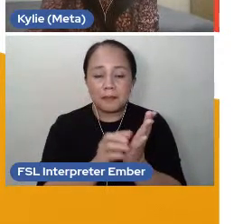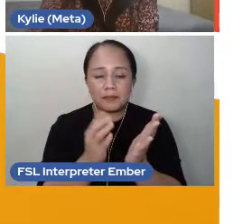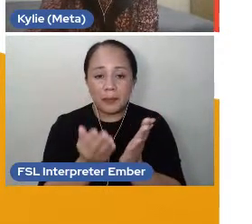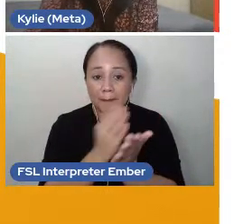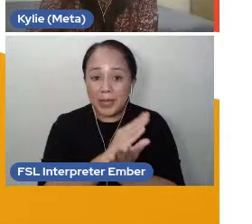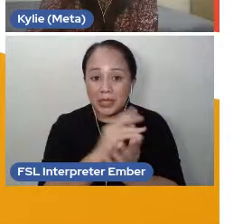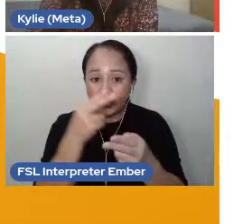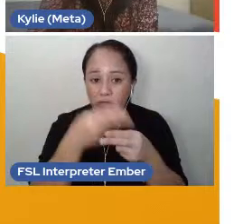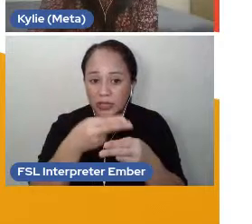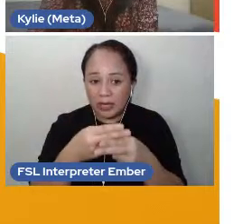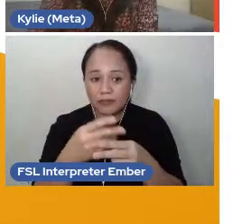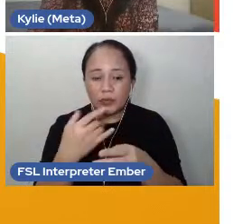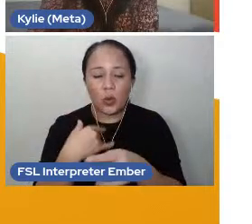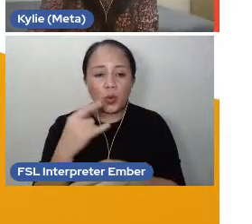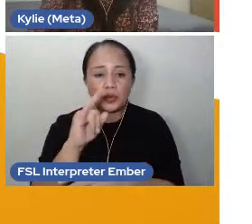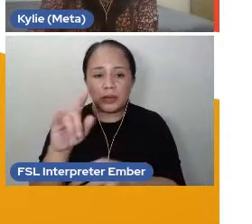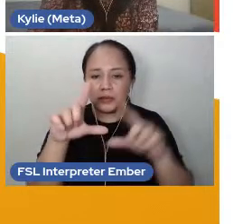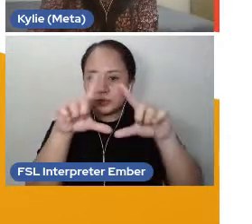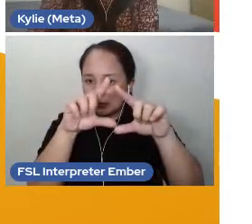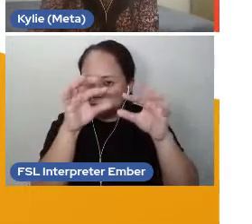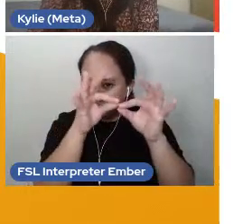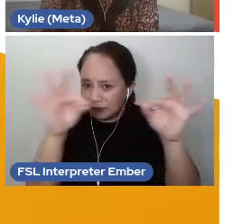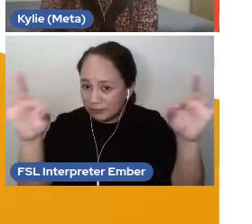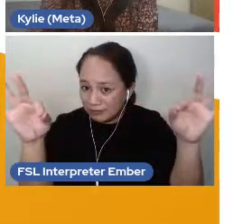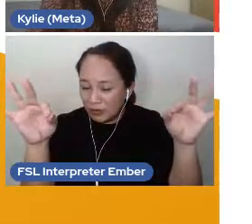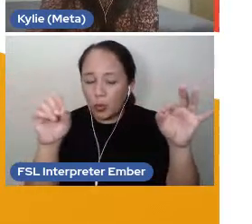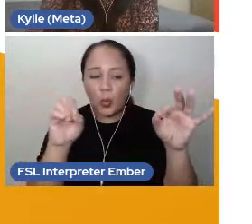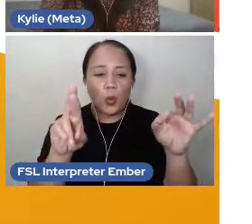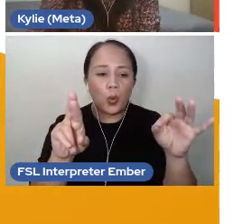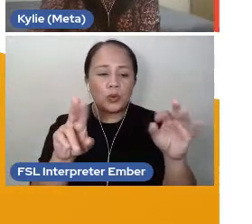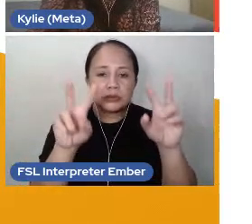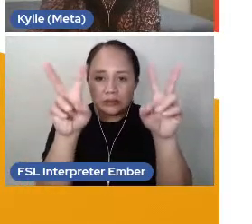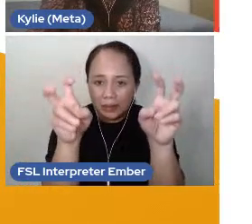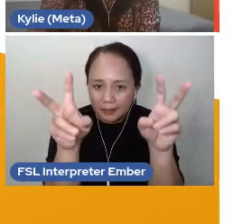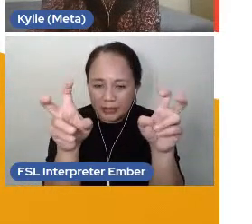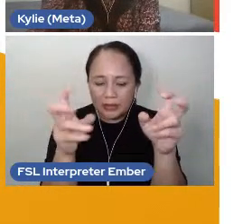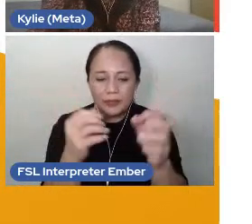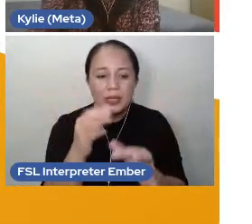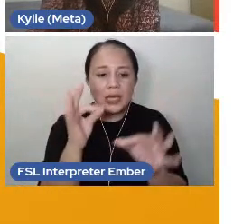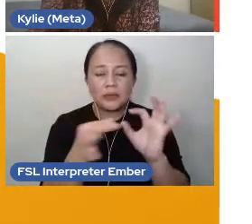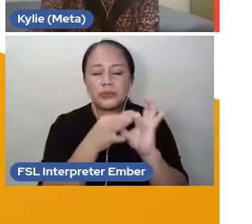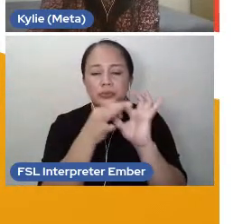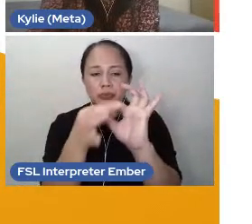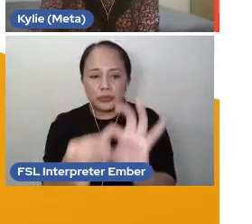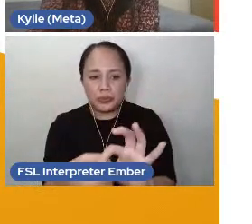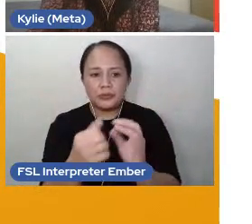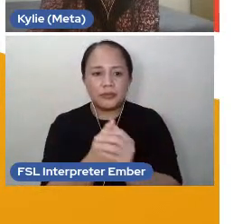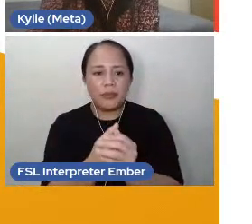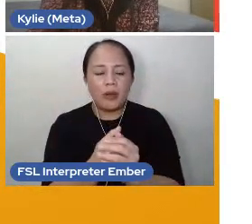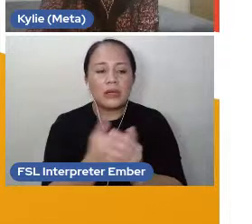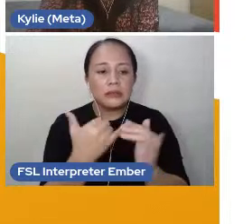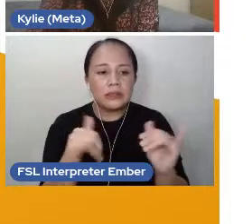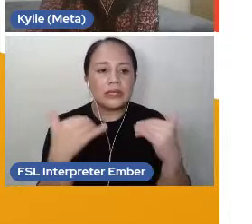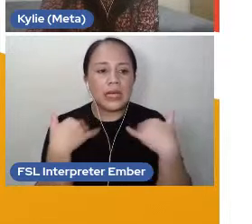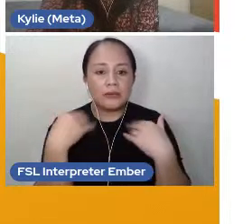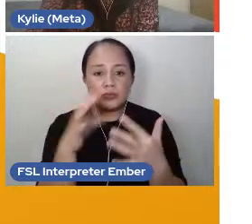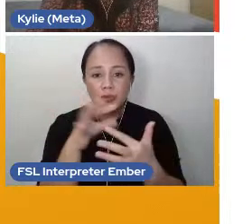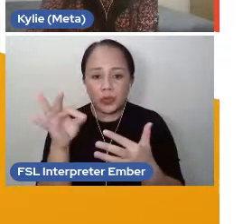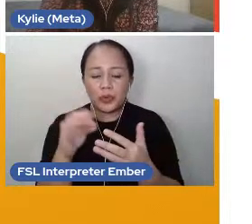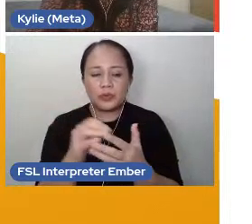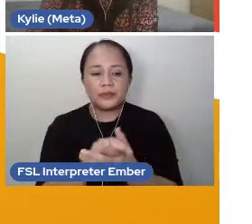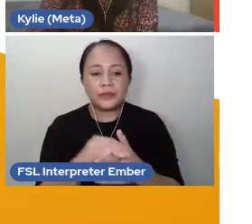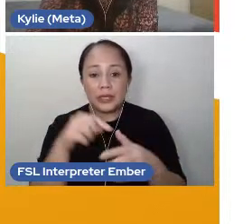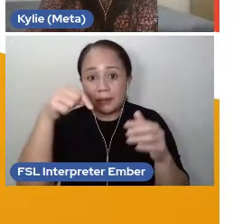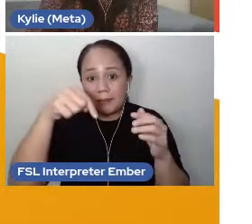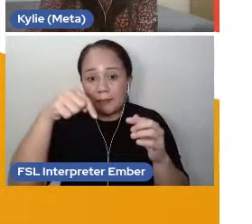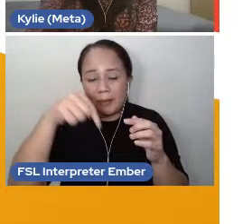or by campaign slogan or topic if relevant. You've also got the option down the bottom